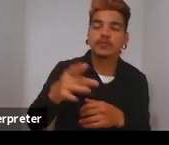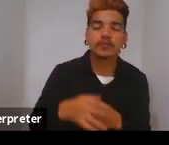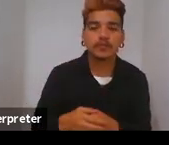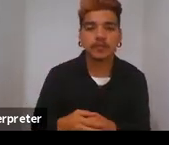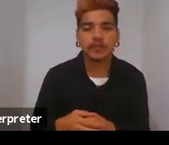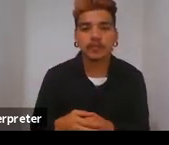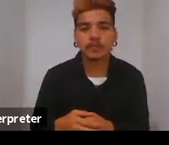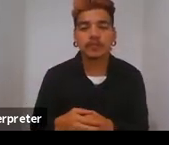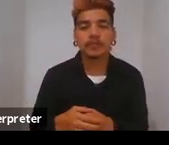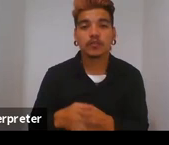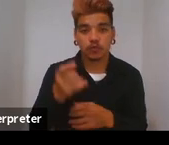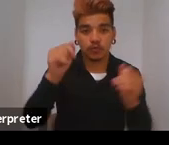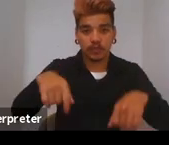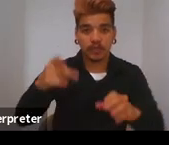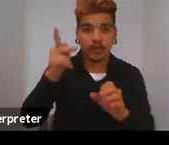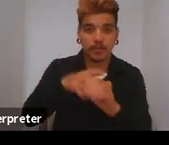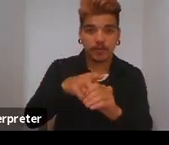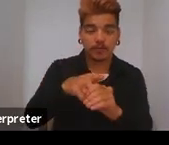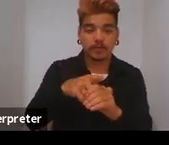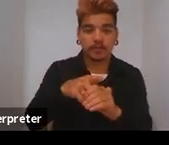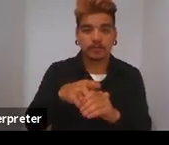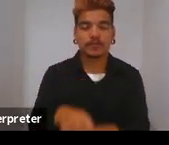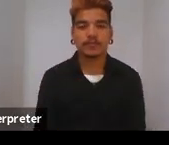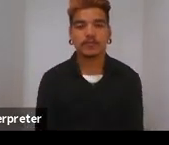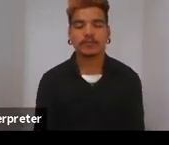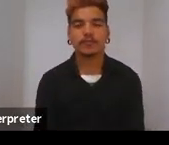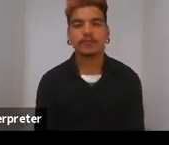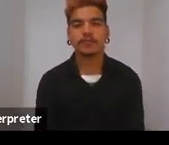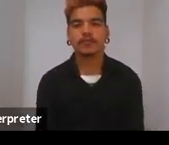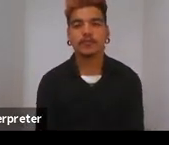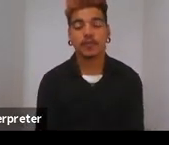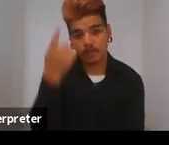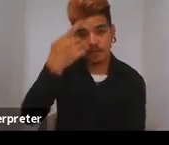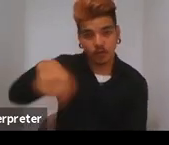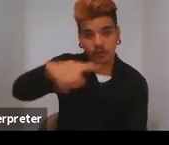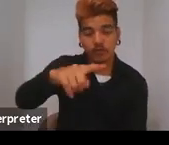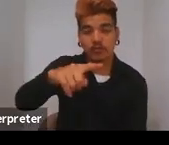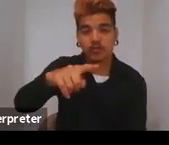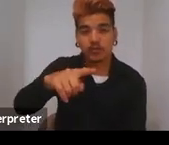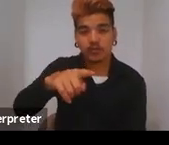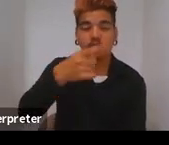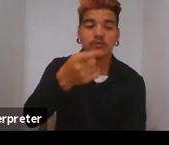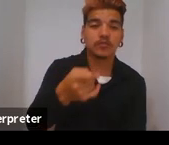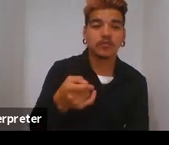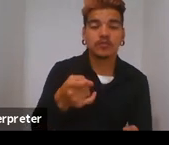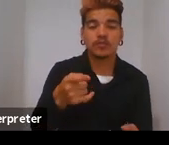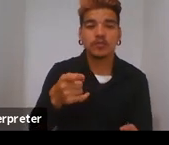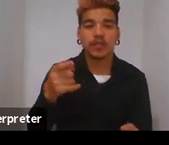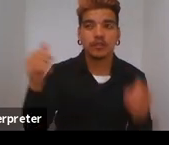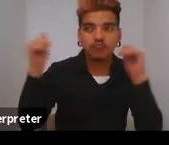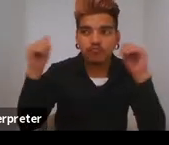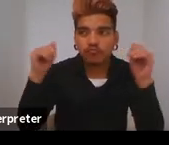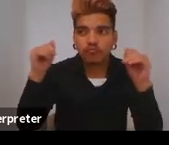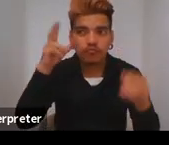screen and you can participate on the poll from your devices. For those of you who maybe cannot connect via audio phone, or if you have any issues